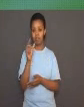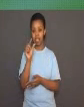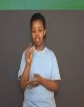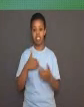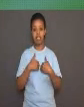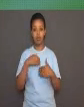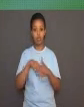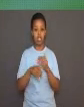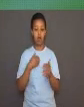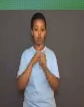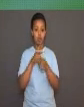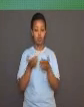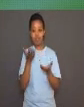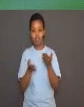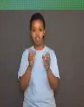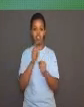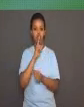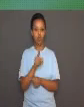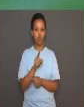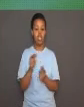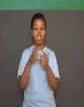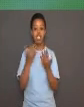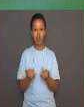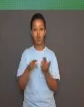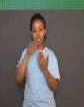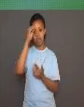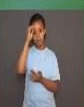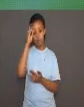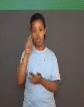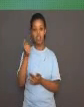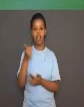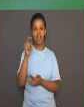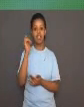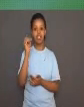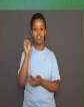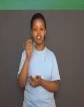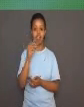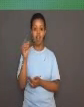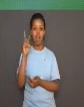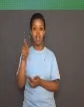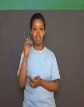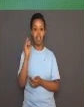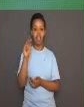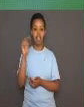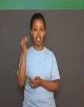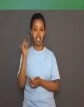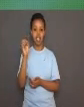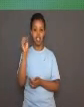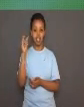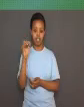animals. As we have learned, taxis and kinesis are both